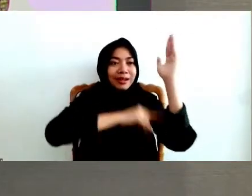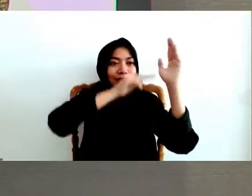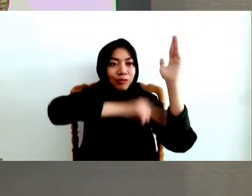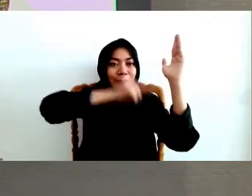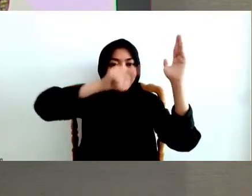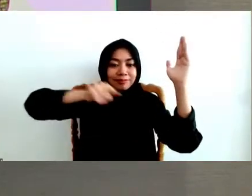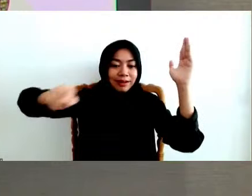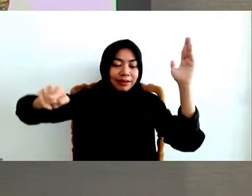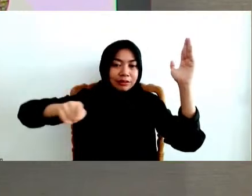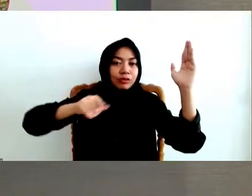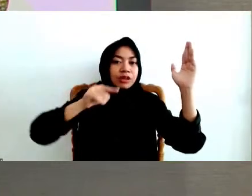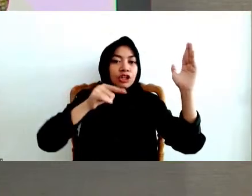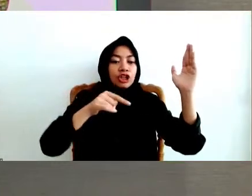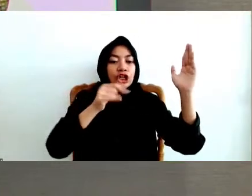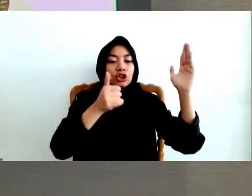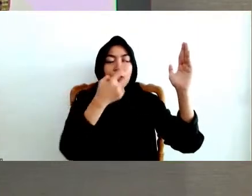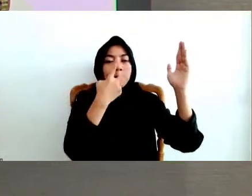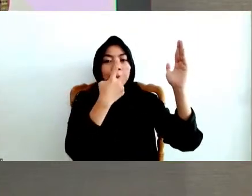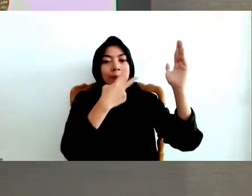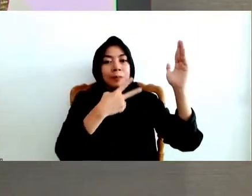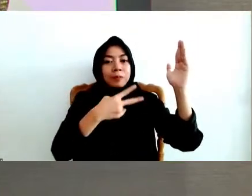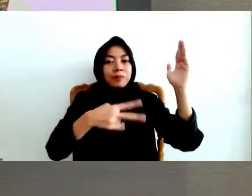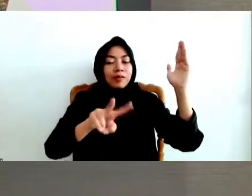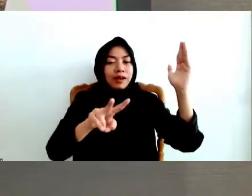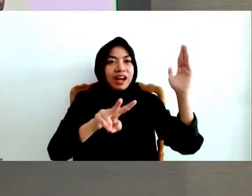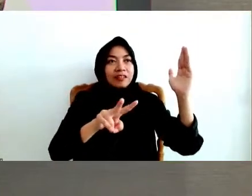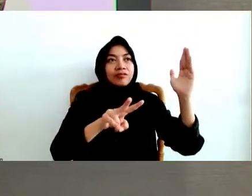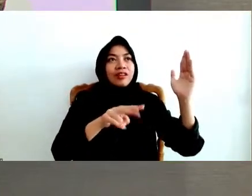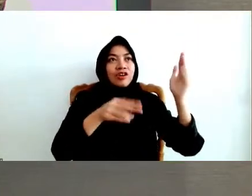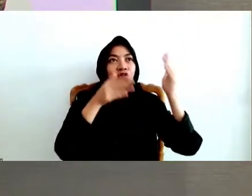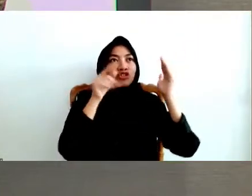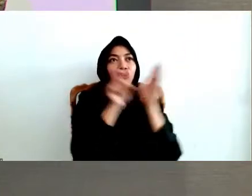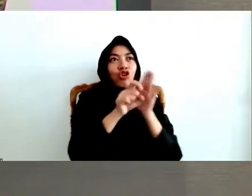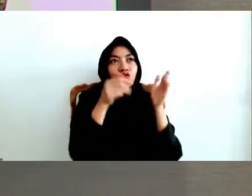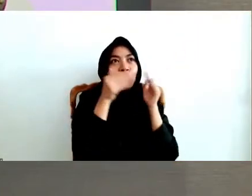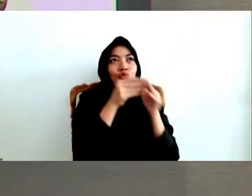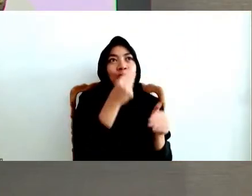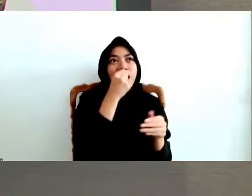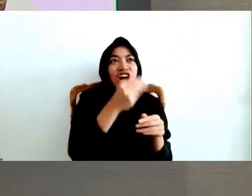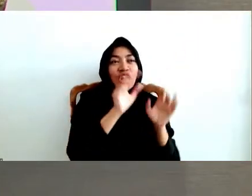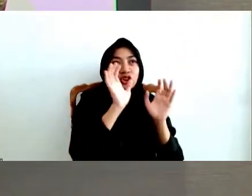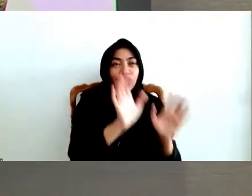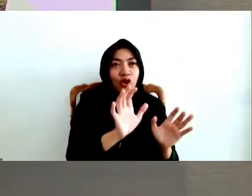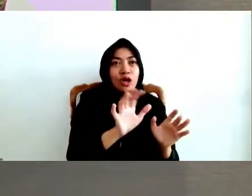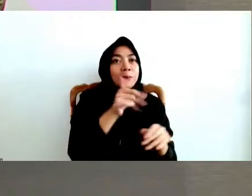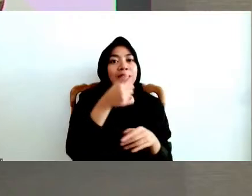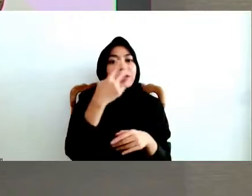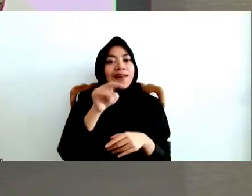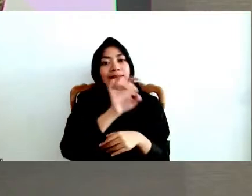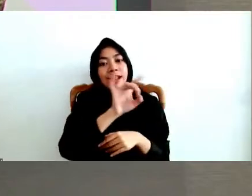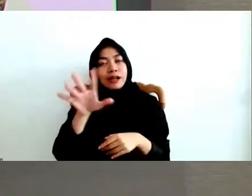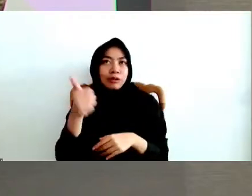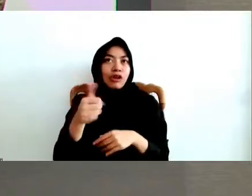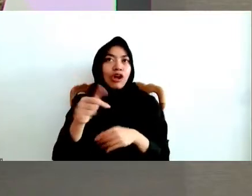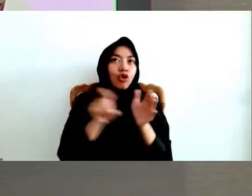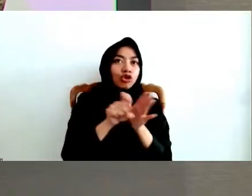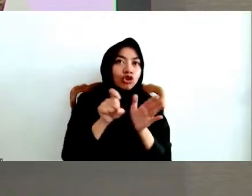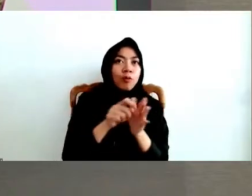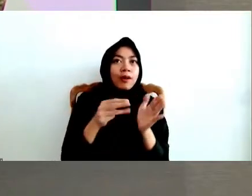look at the food consumption, but also the non-food consumption like education,